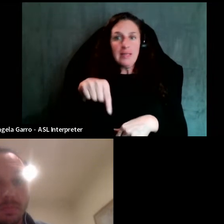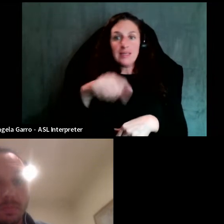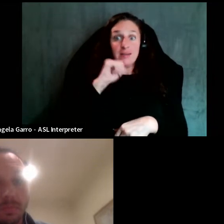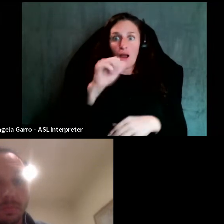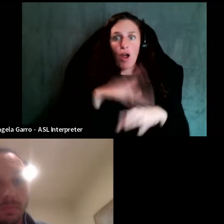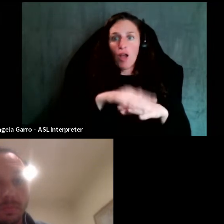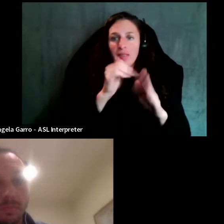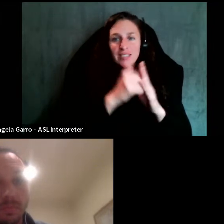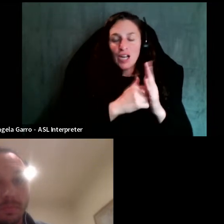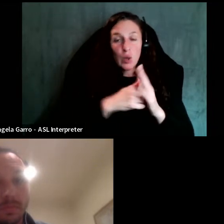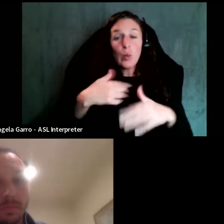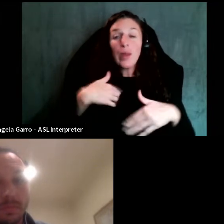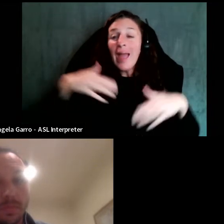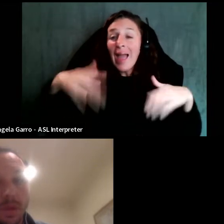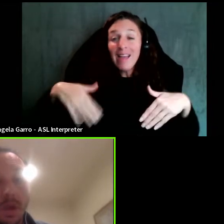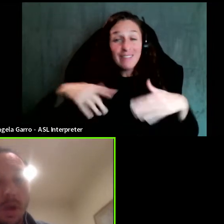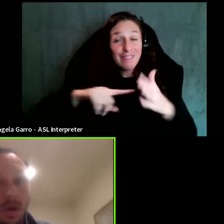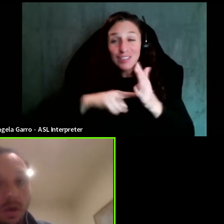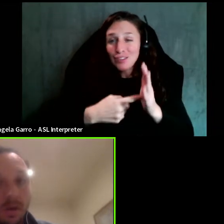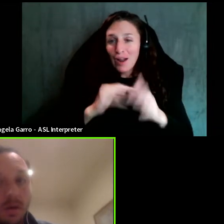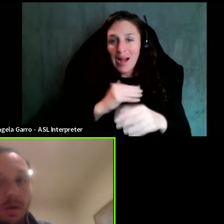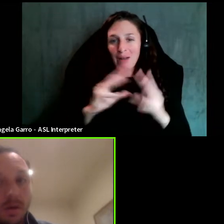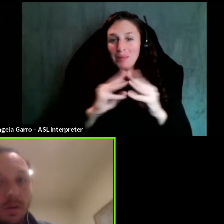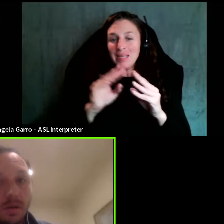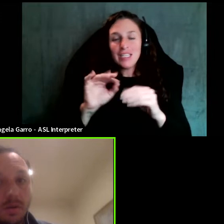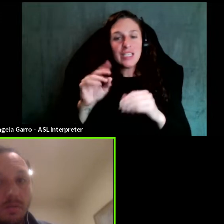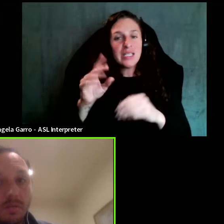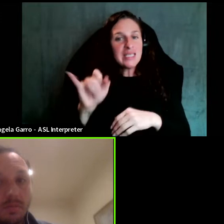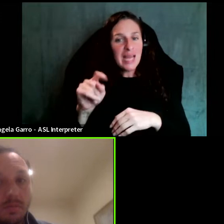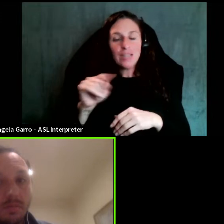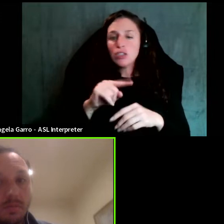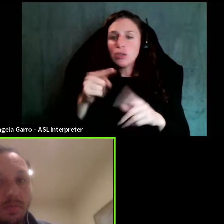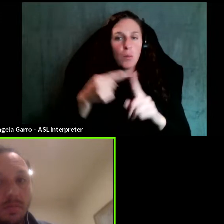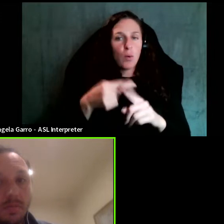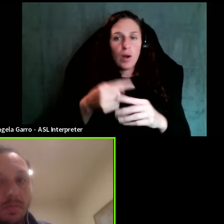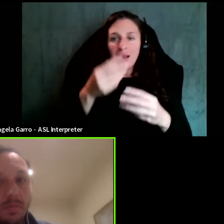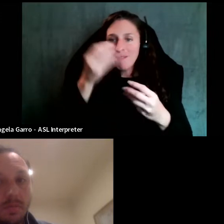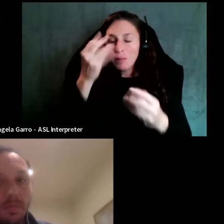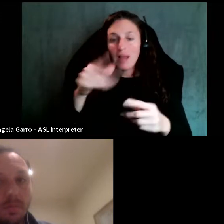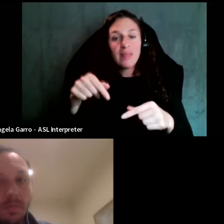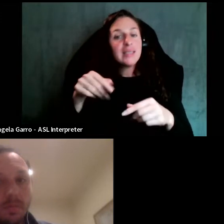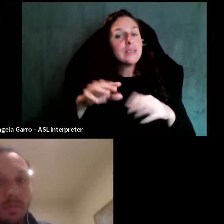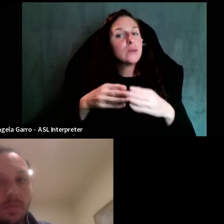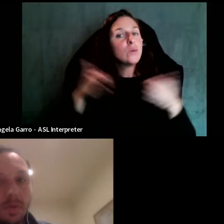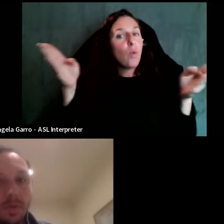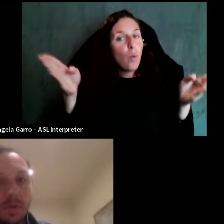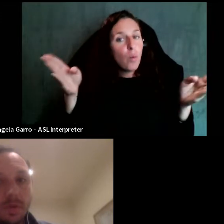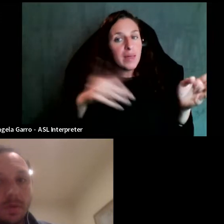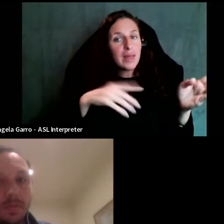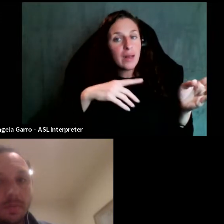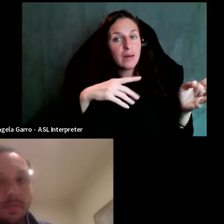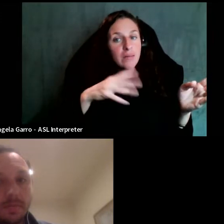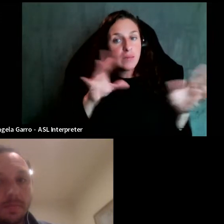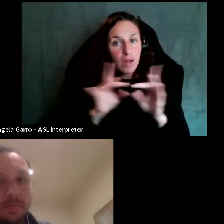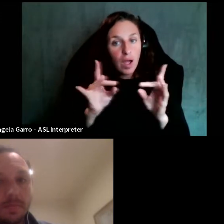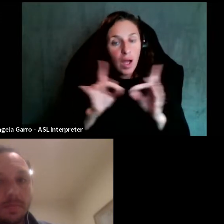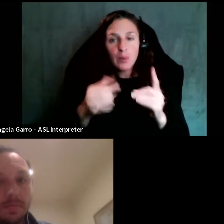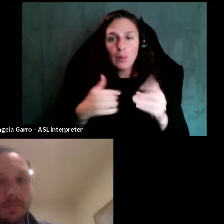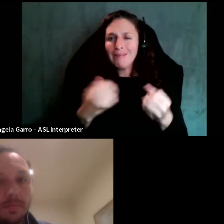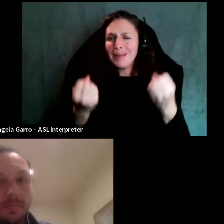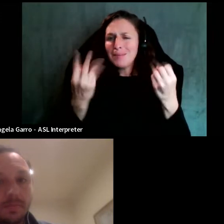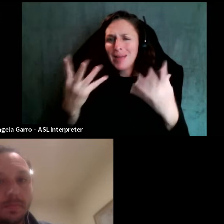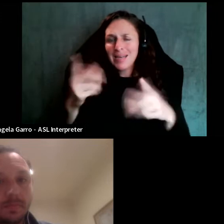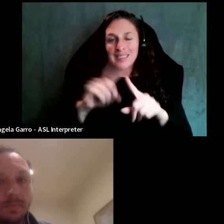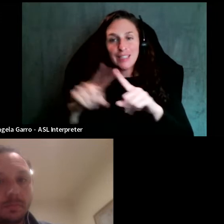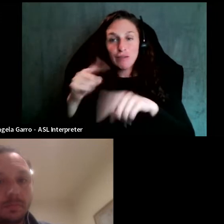fact, we have not even started our meeting yet. So just a point of information, this is open comment. Again, we've had many different times when